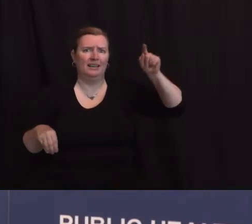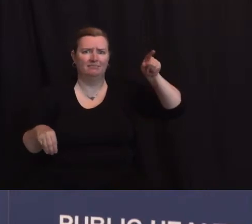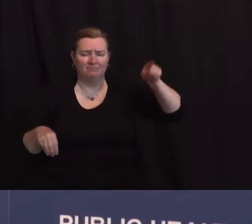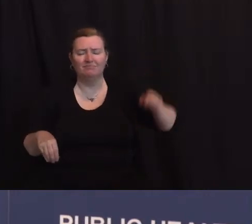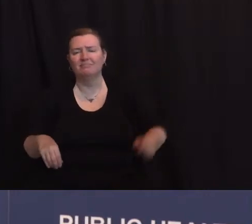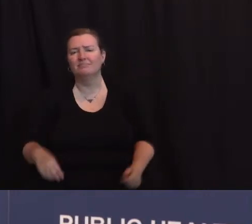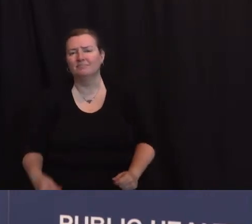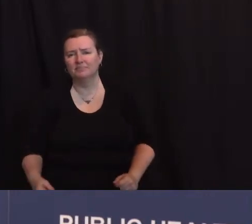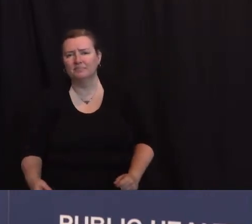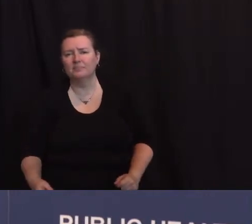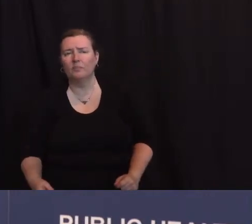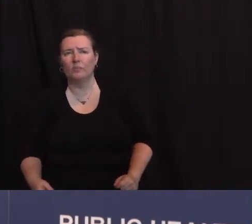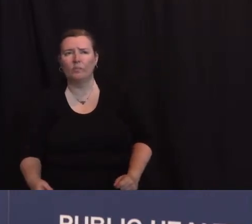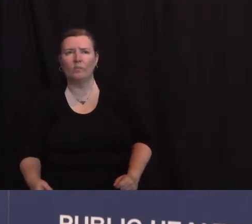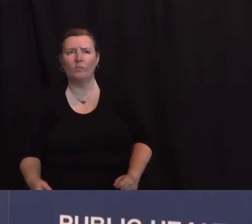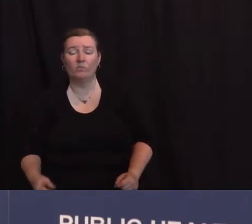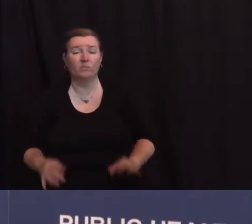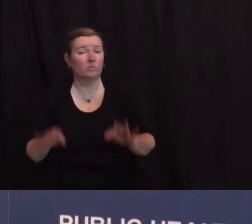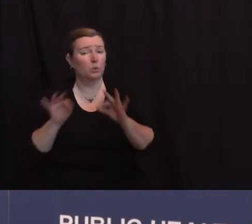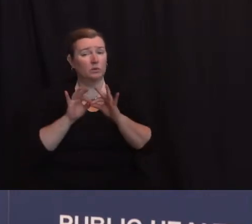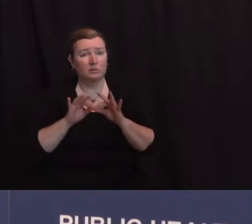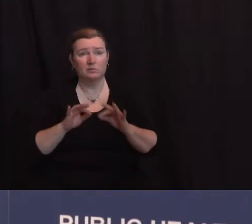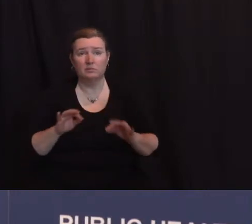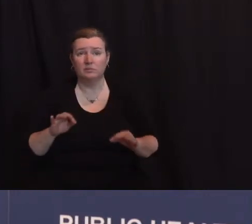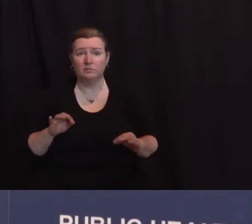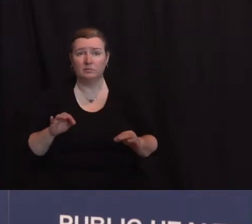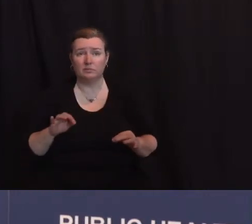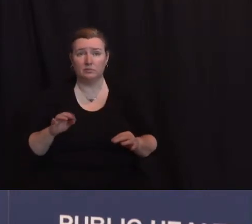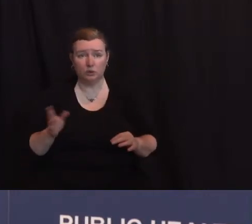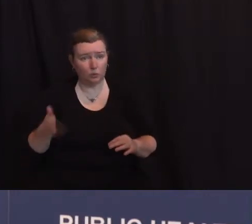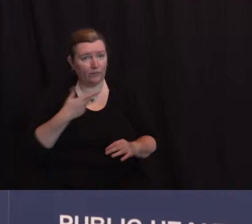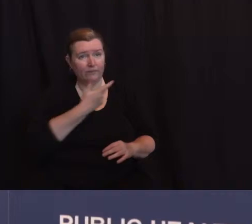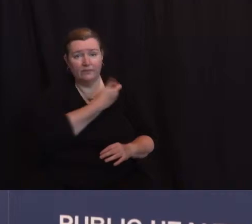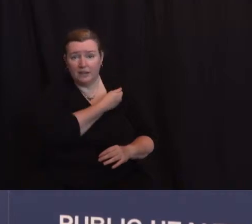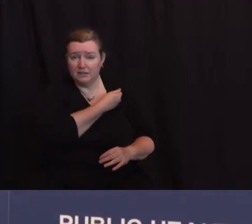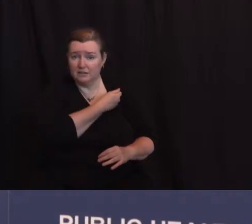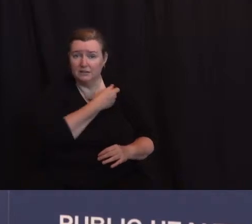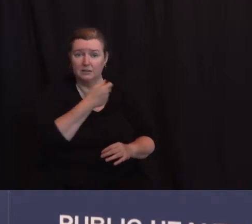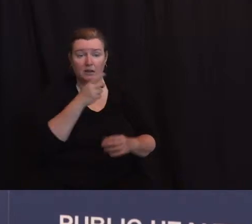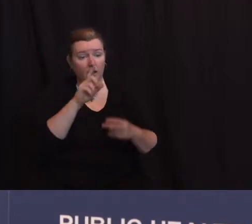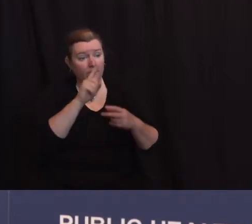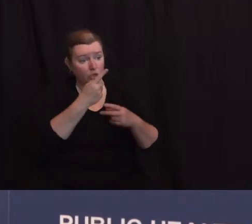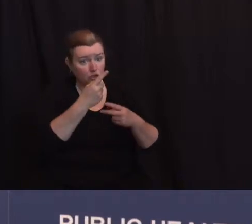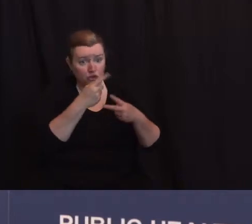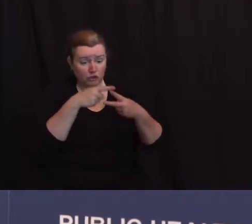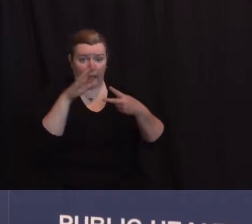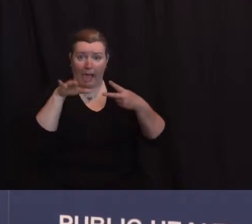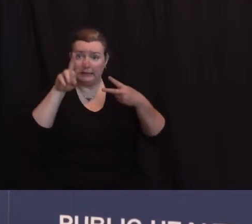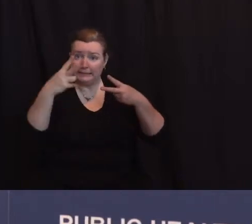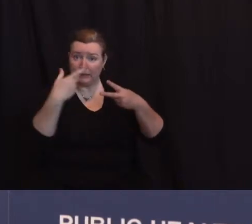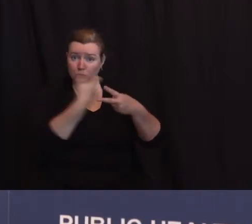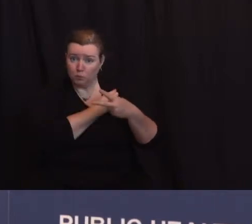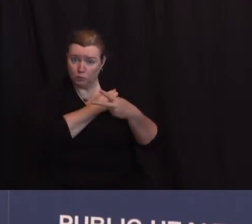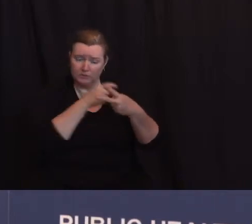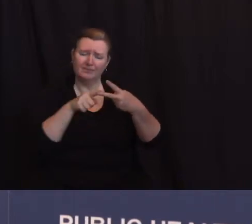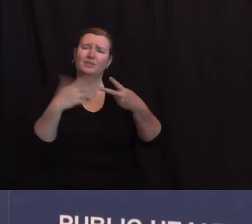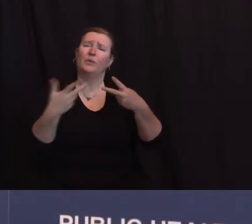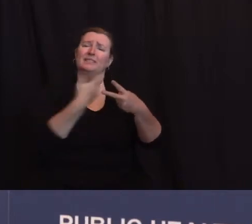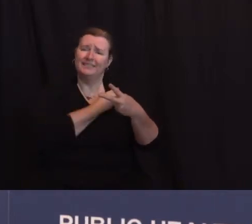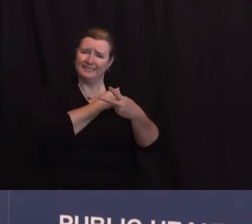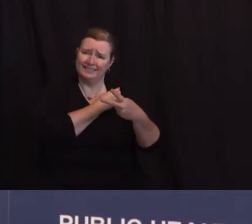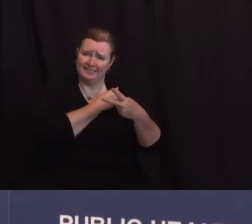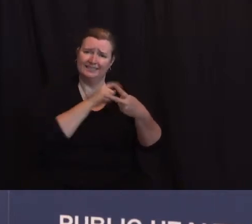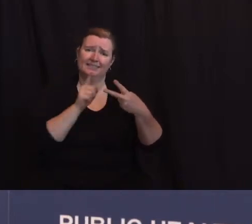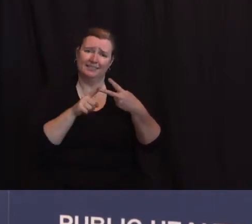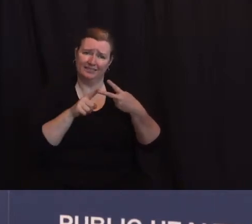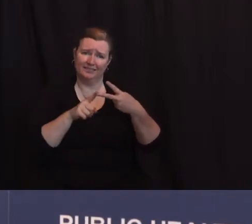It's particularly important to make sure you get that second dose, because while there's some protection with 1 dose of a 2-dose vaccine, it's the second dose that really boosts